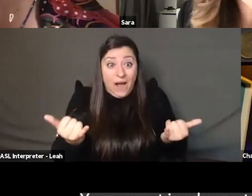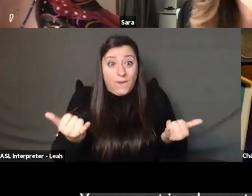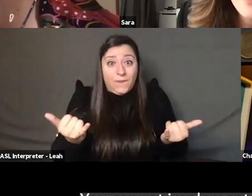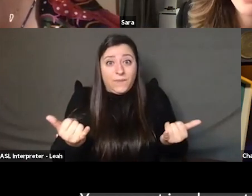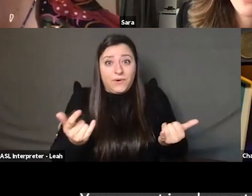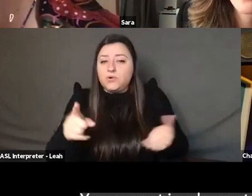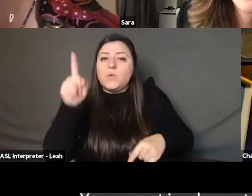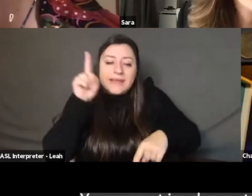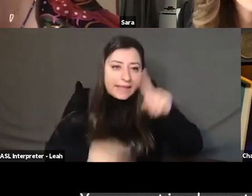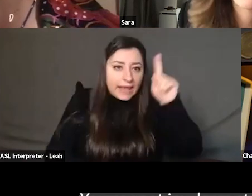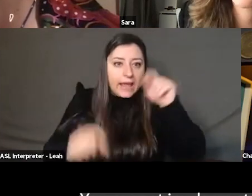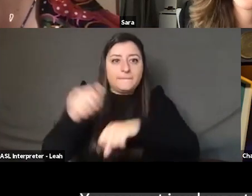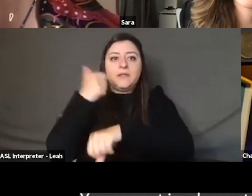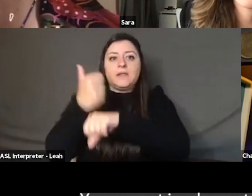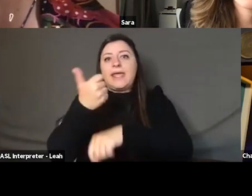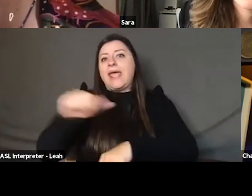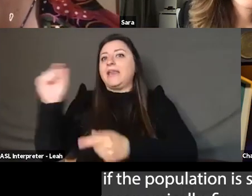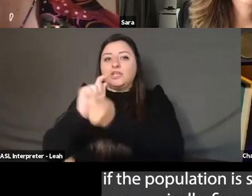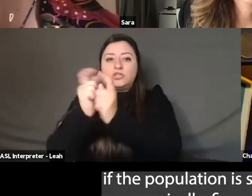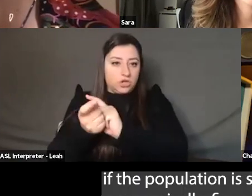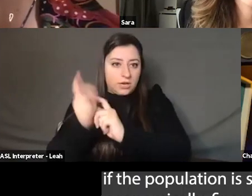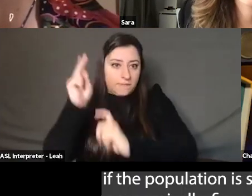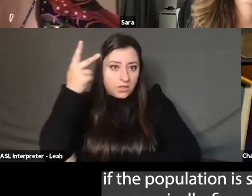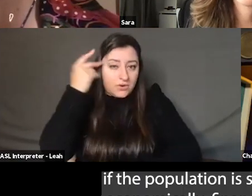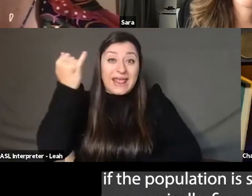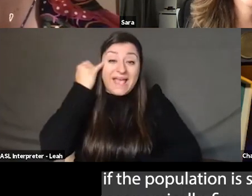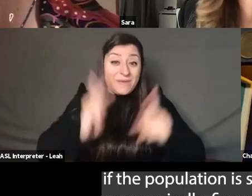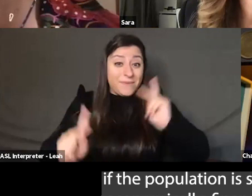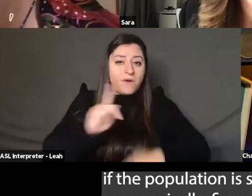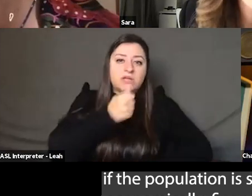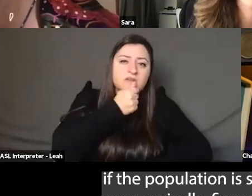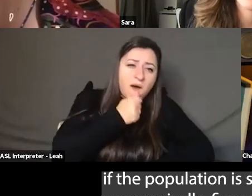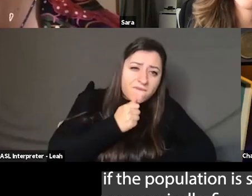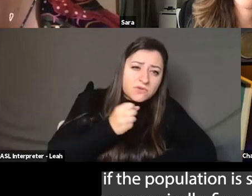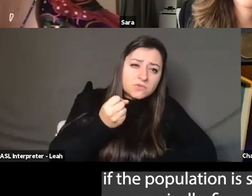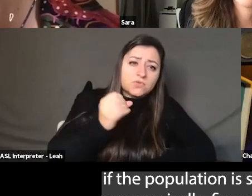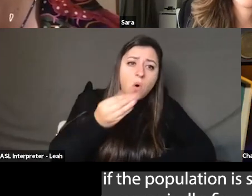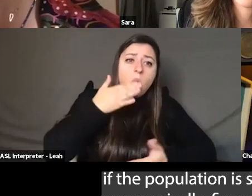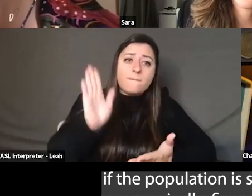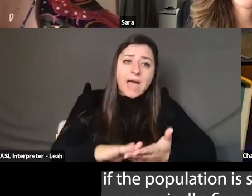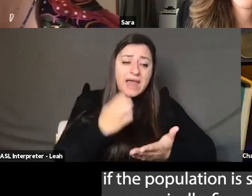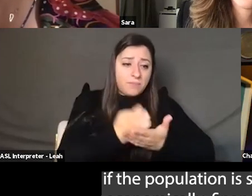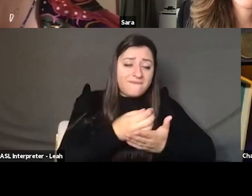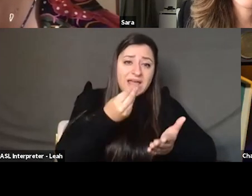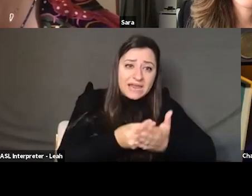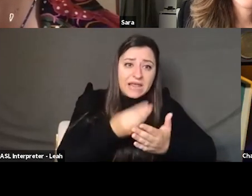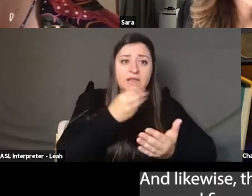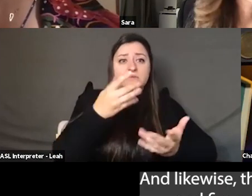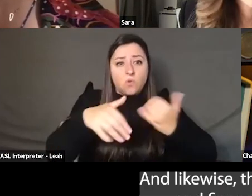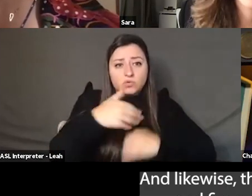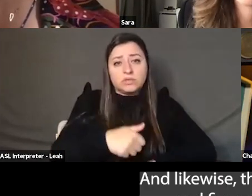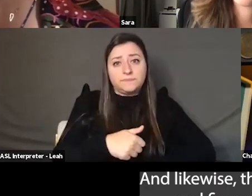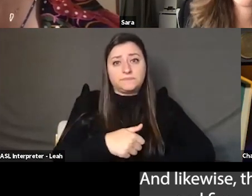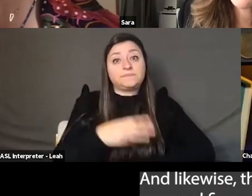You cannot implement any political change if the population is suffering so much economically, financially, and socially.